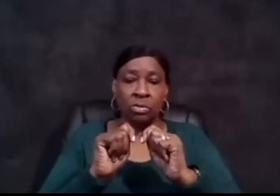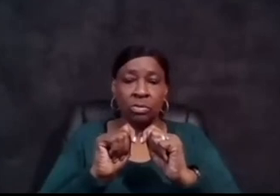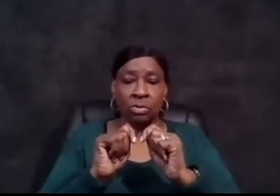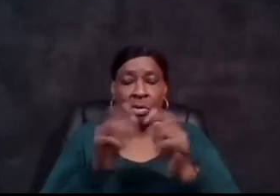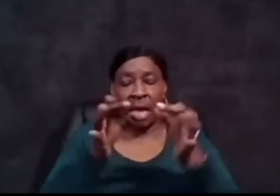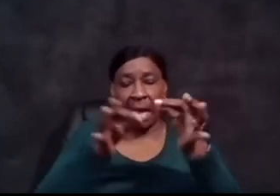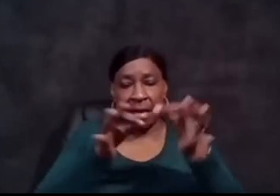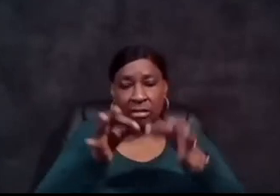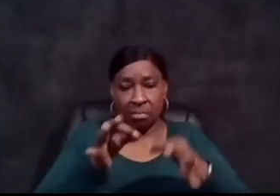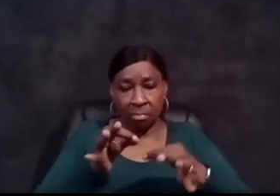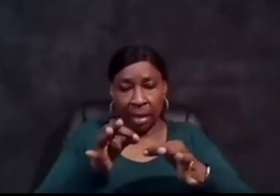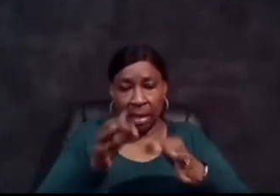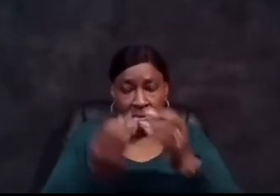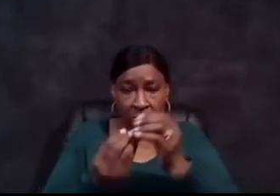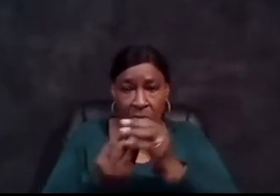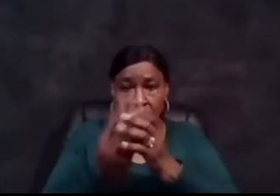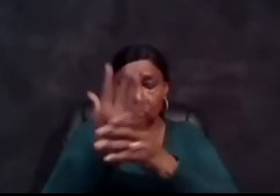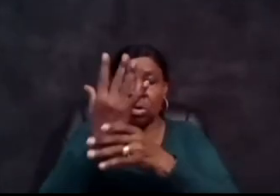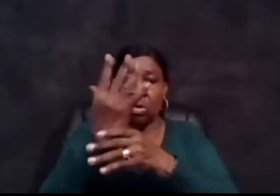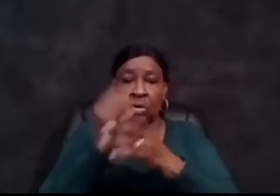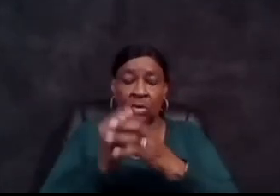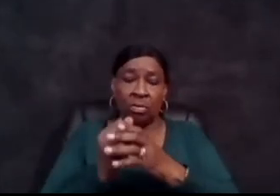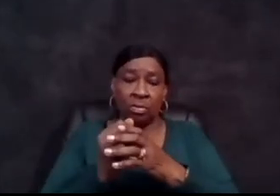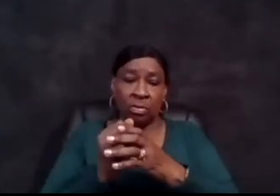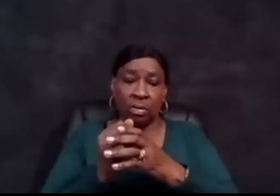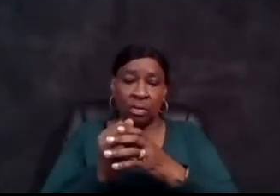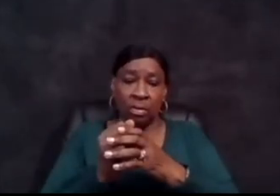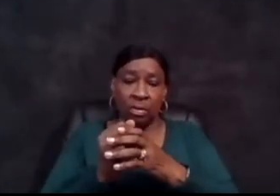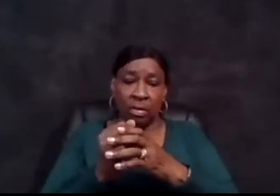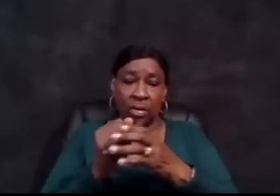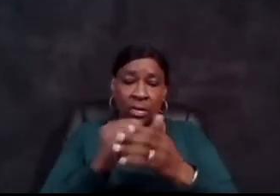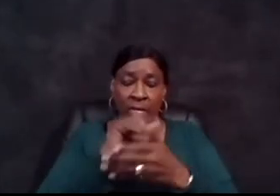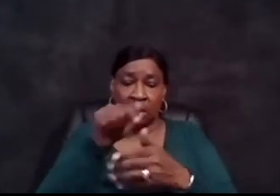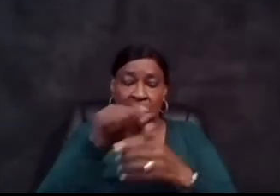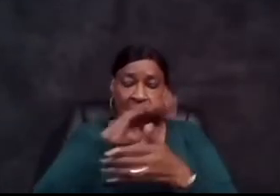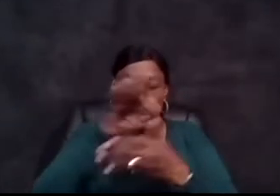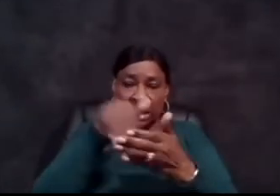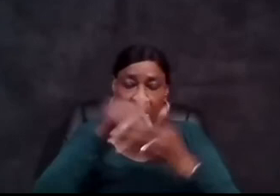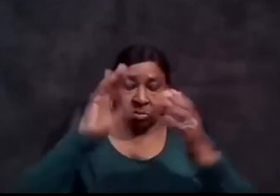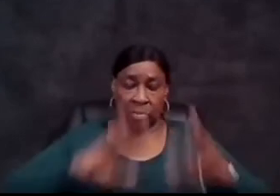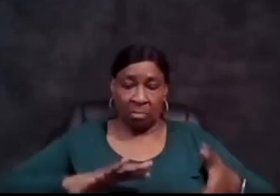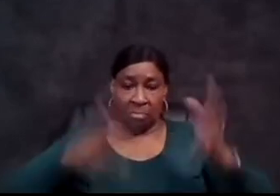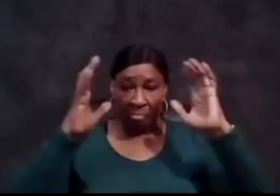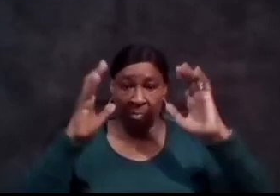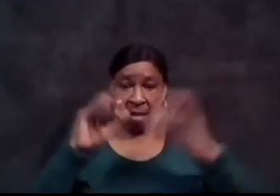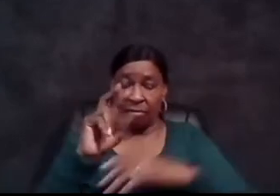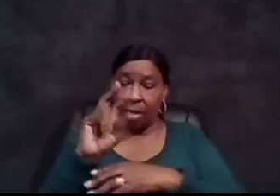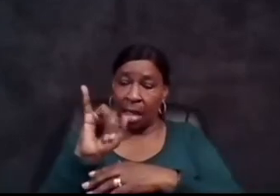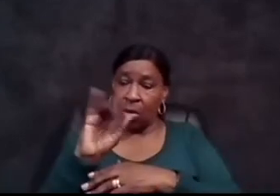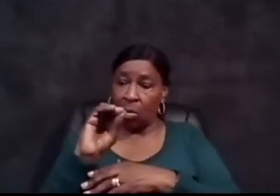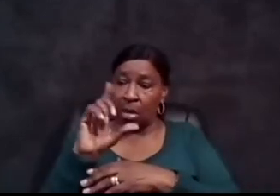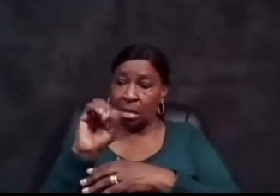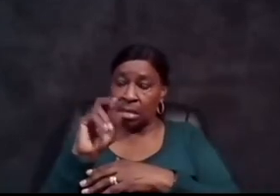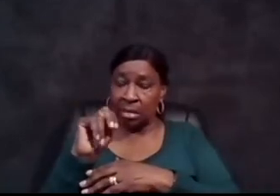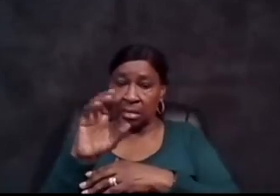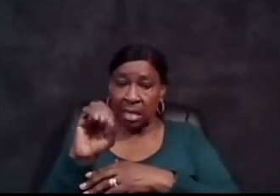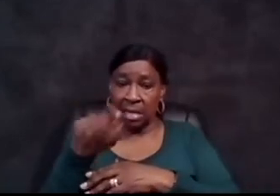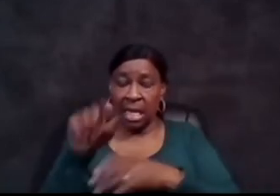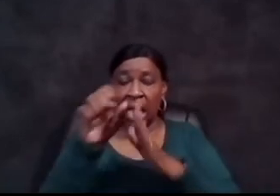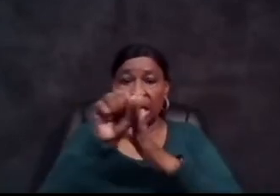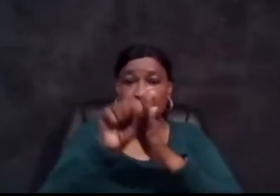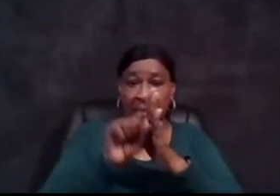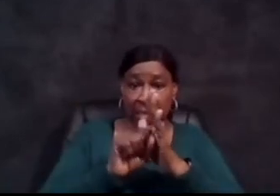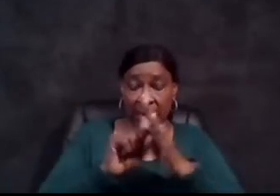explain the escalation and this, like the escalation and the central violence of state deterrence practices